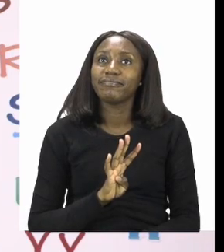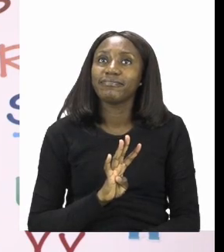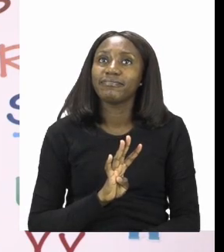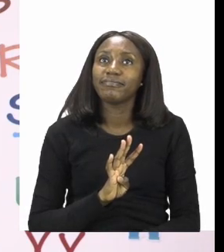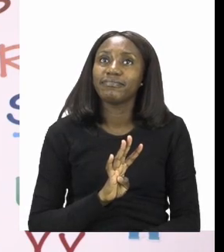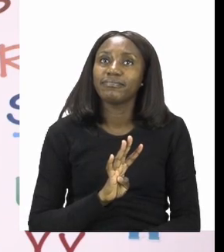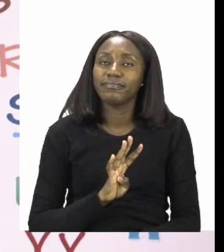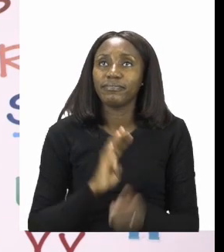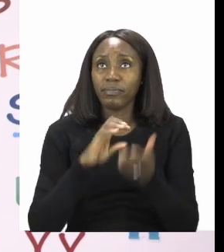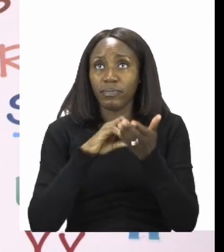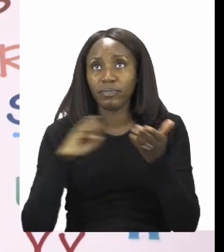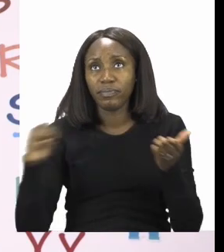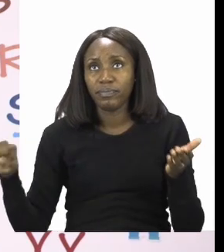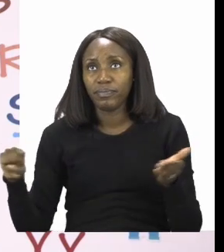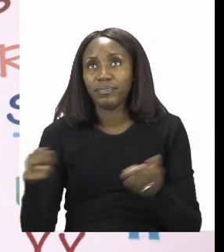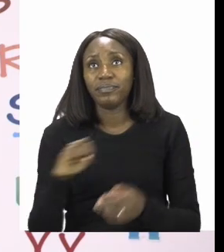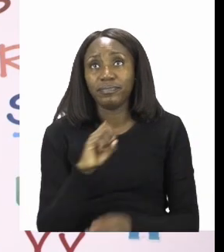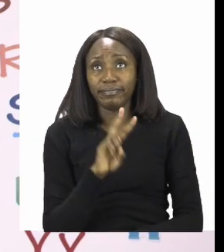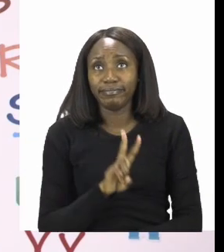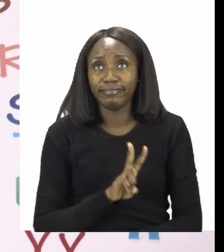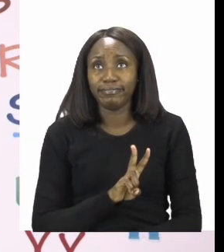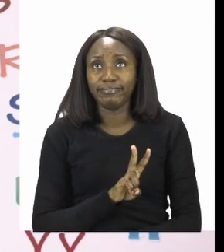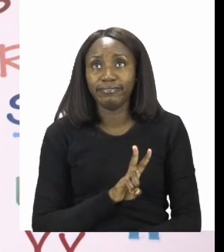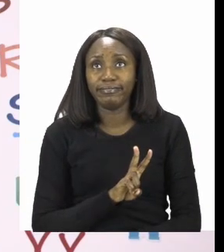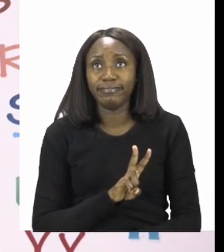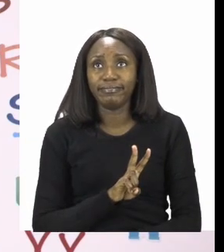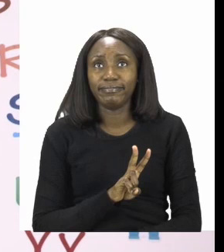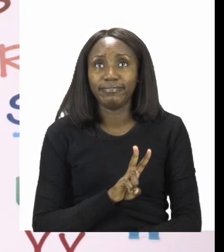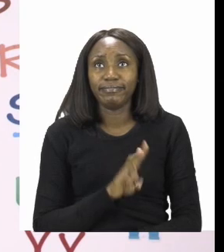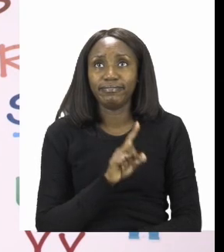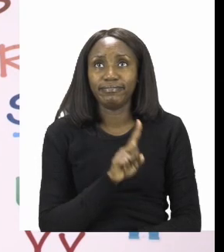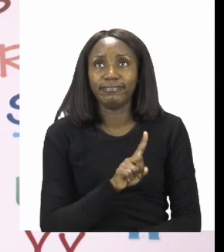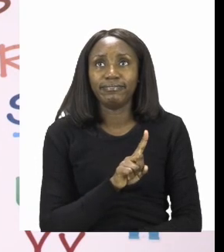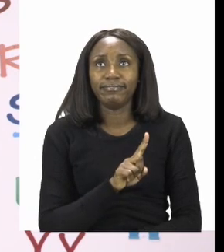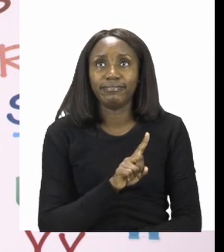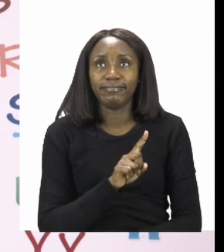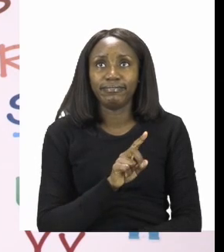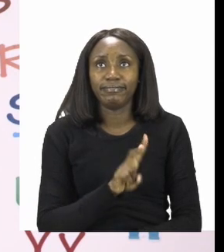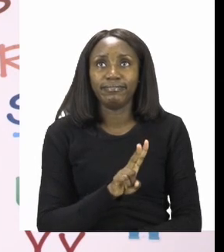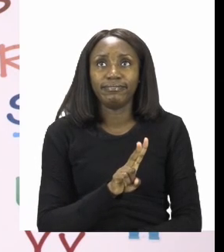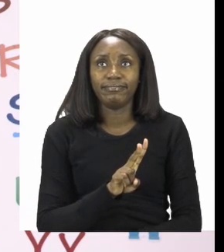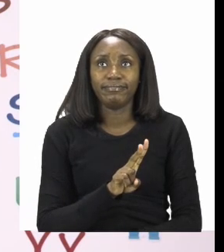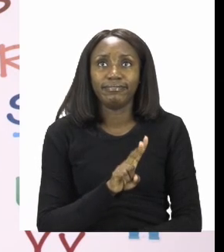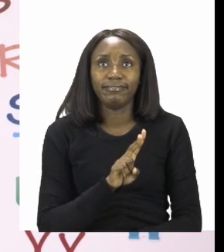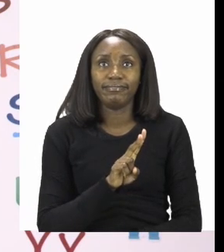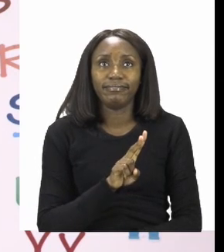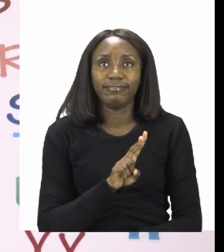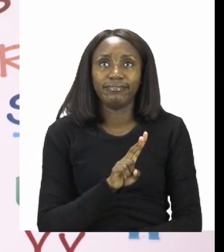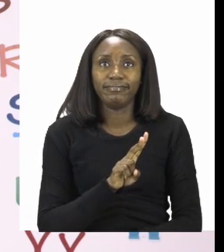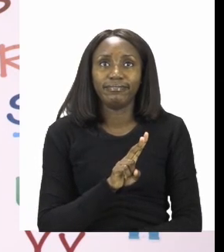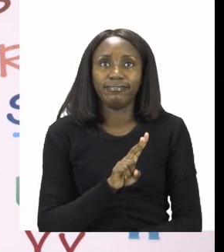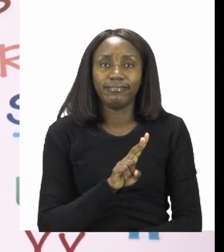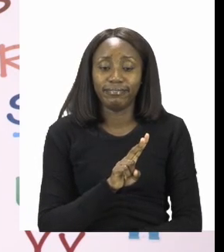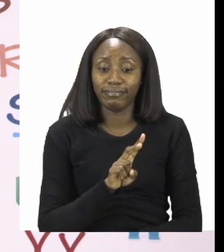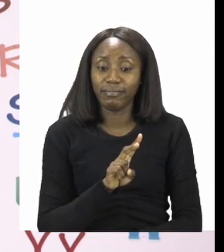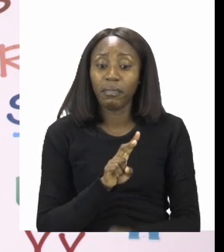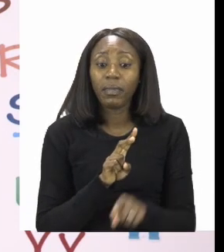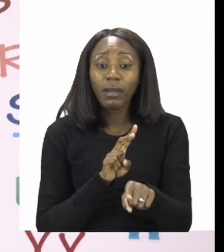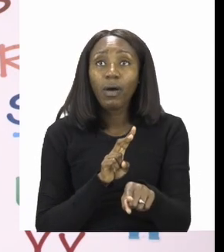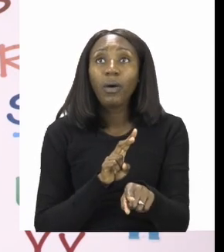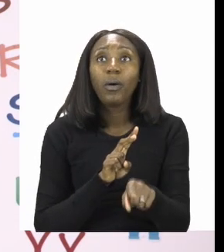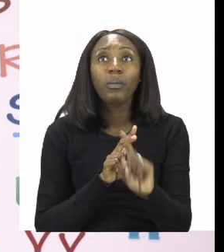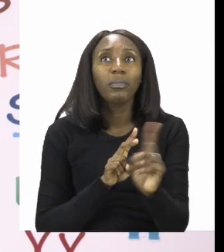take away 2 of them. 1, 2. Whatever we have